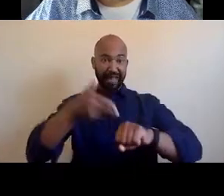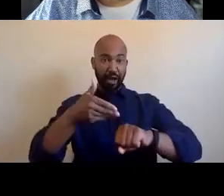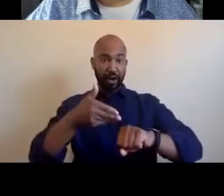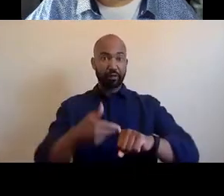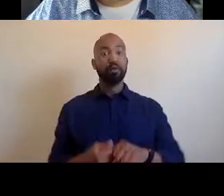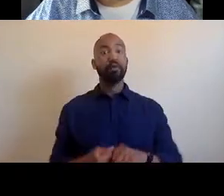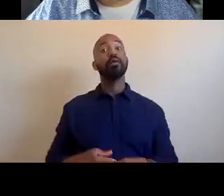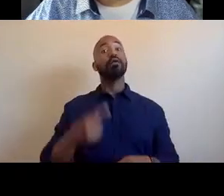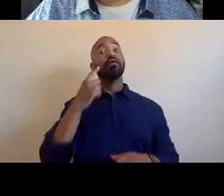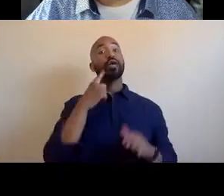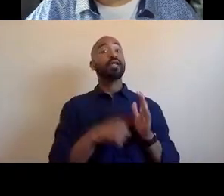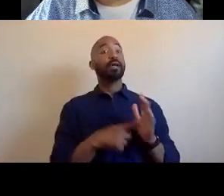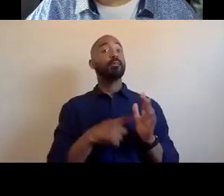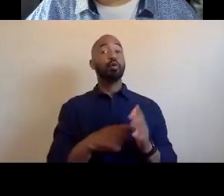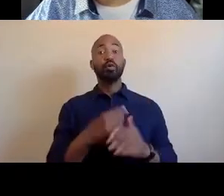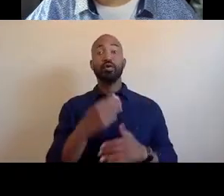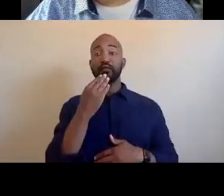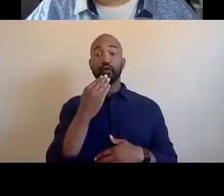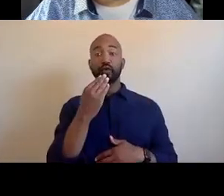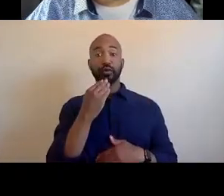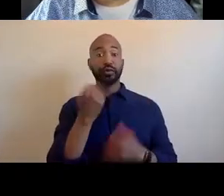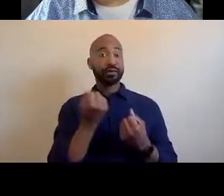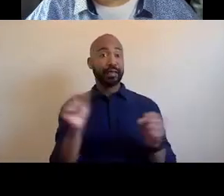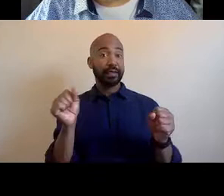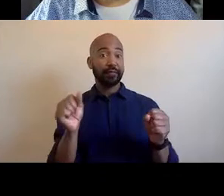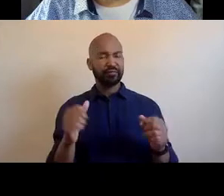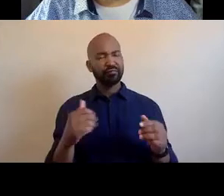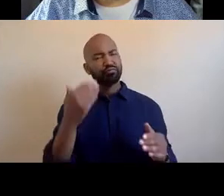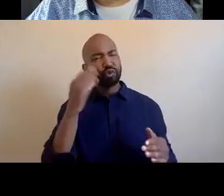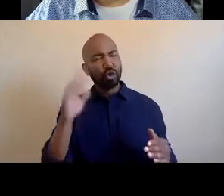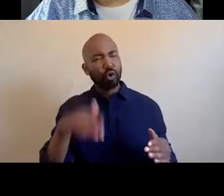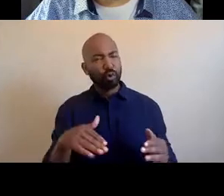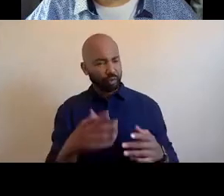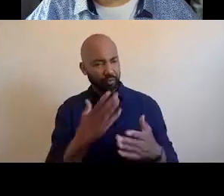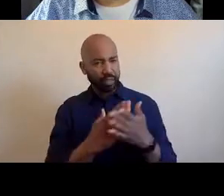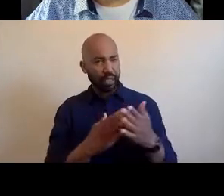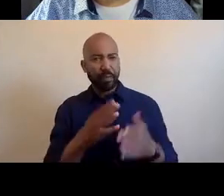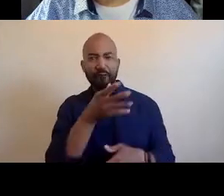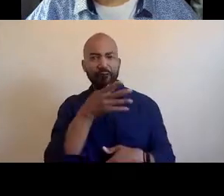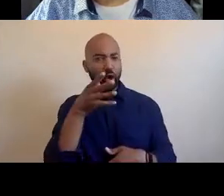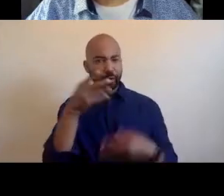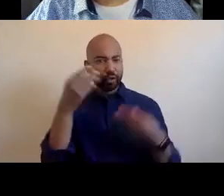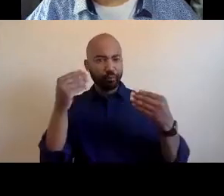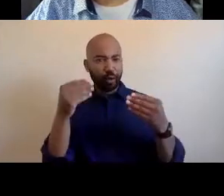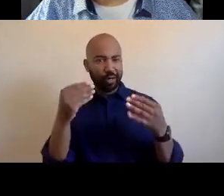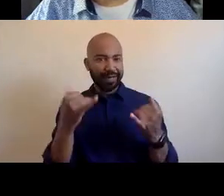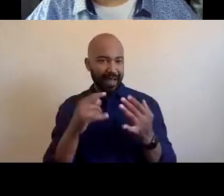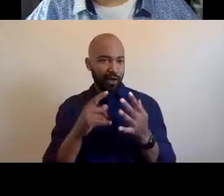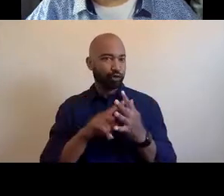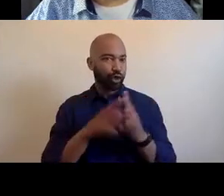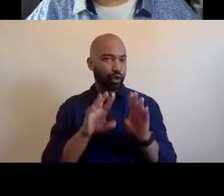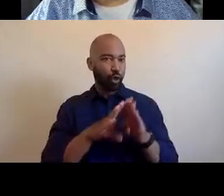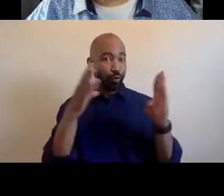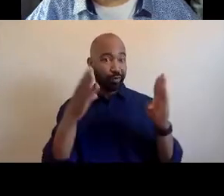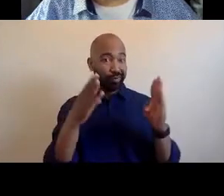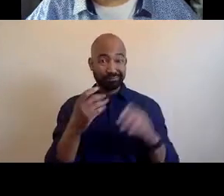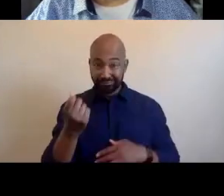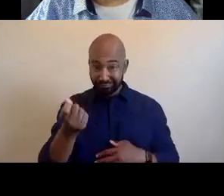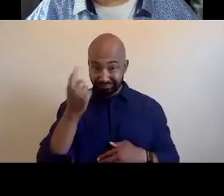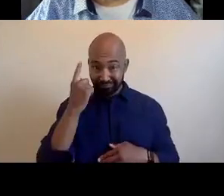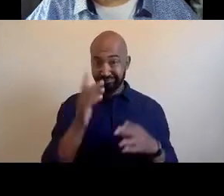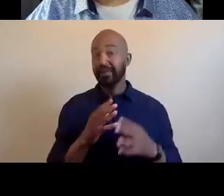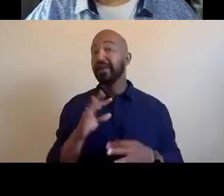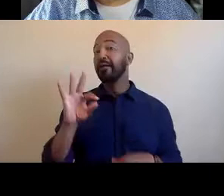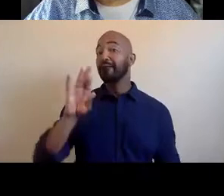eat. So I know some of the farmers markets are starting to open. I want to stress that fresh foods are really important for you and